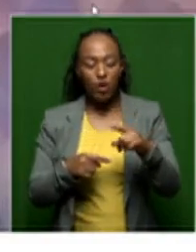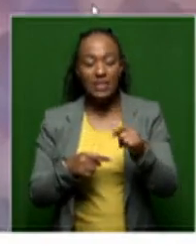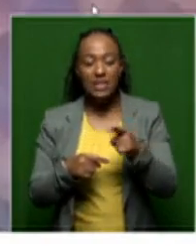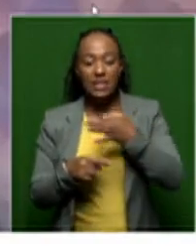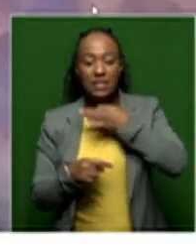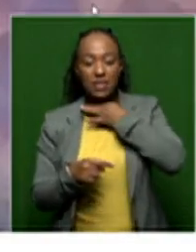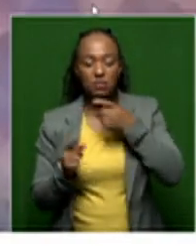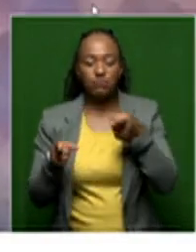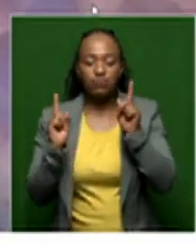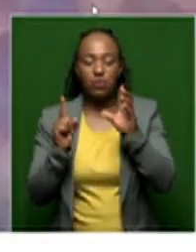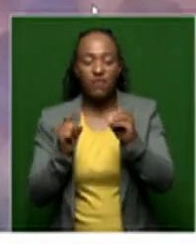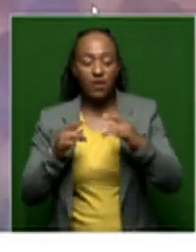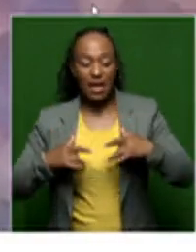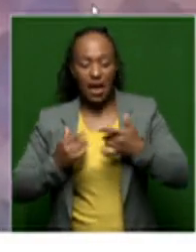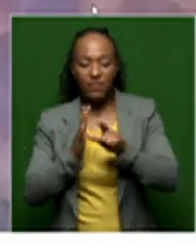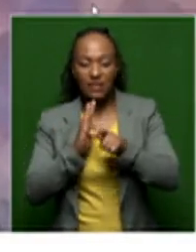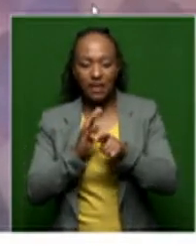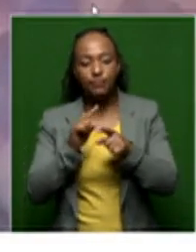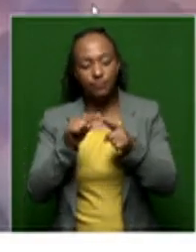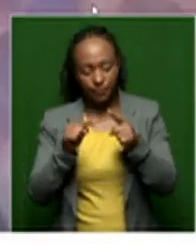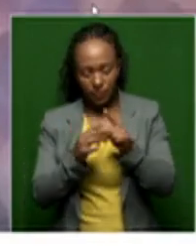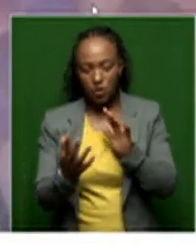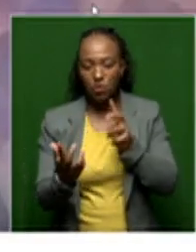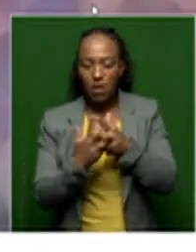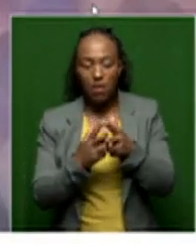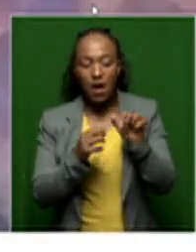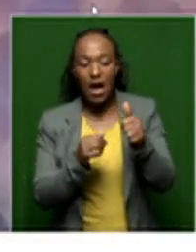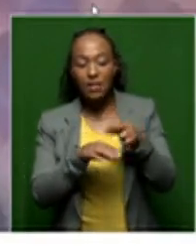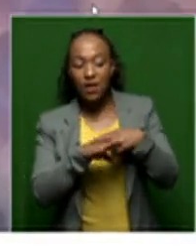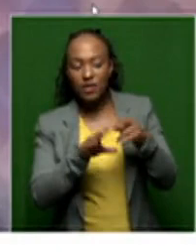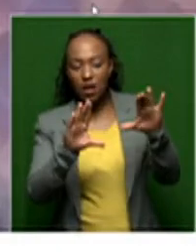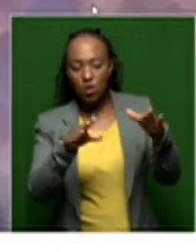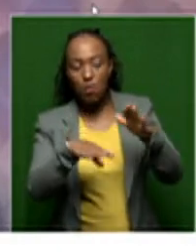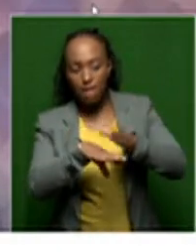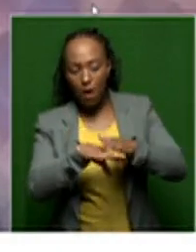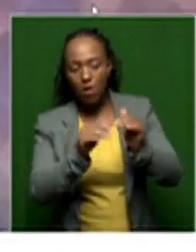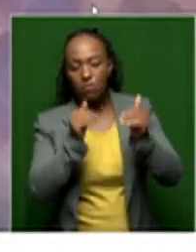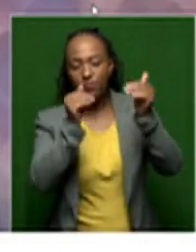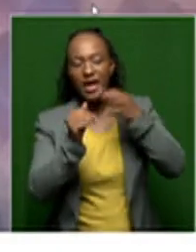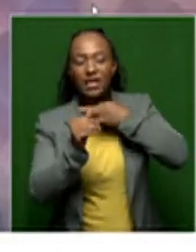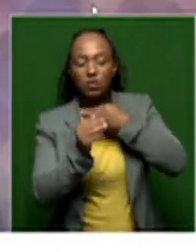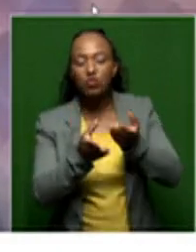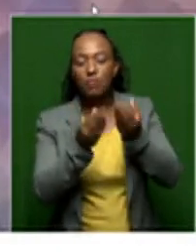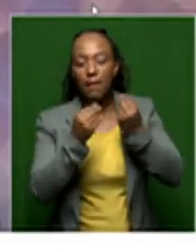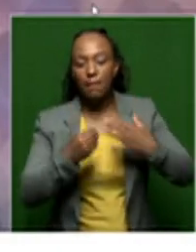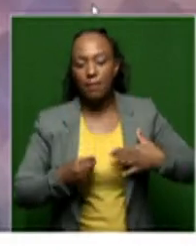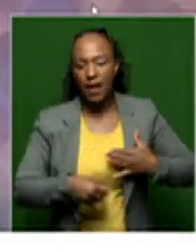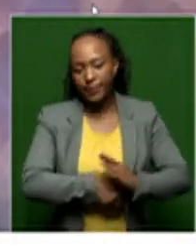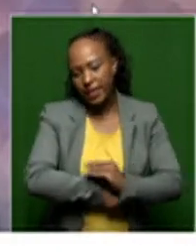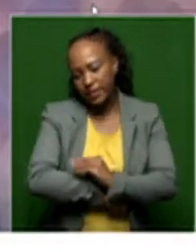predisposition and the lifestyle factors, will allude to certain racial groups having a more increased risk of developing breast cancer in